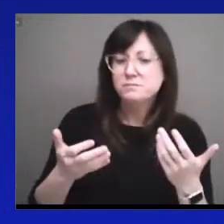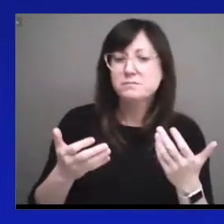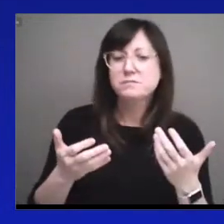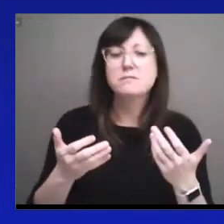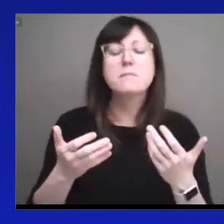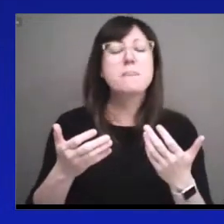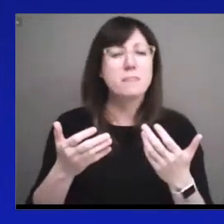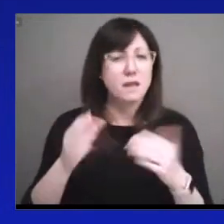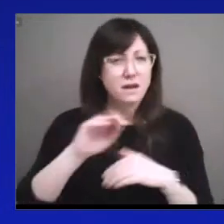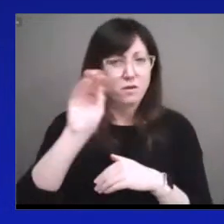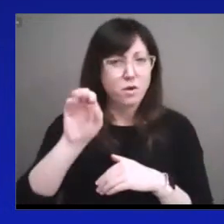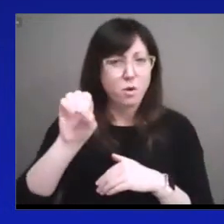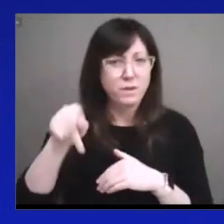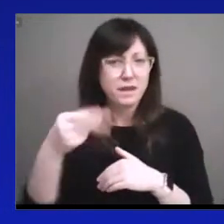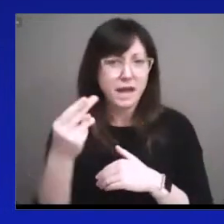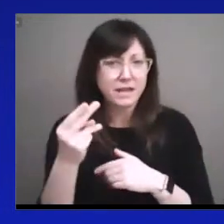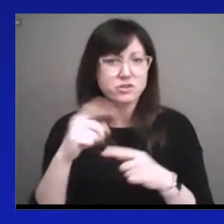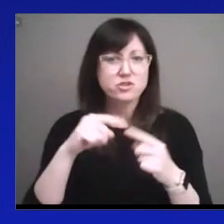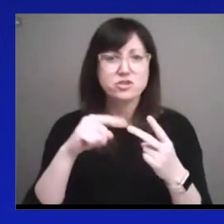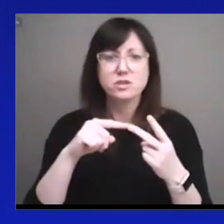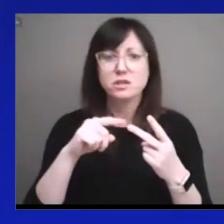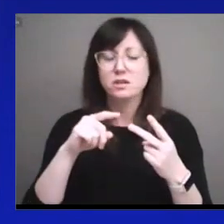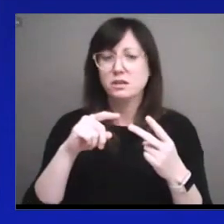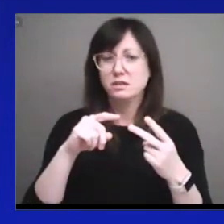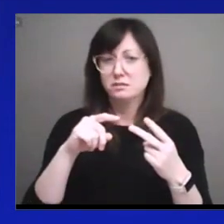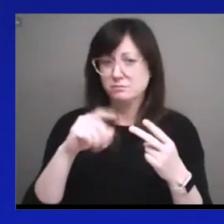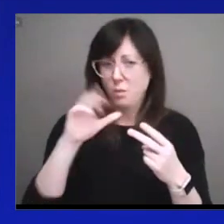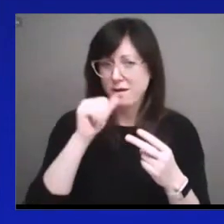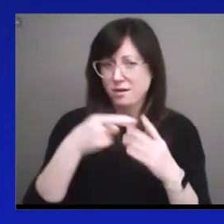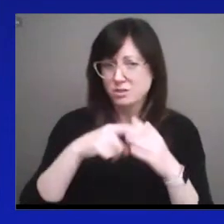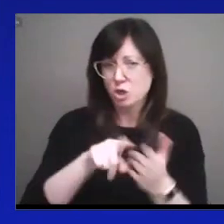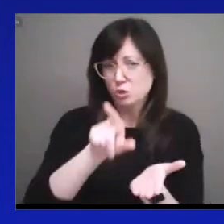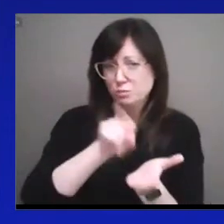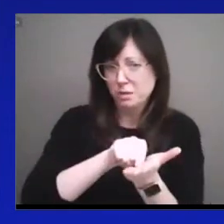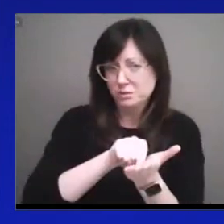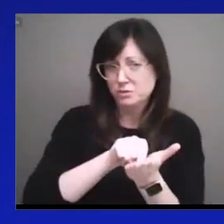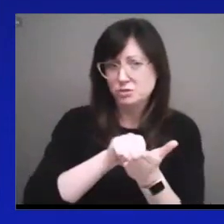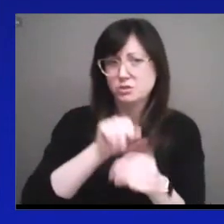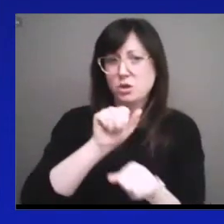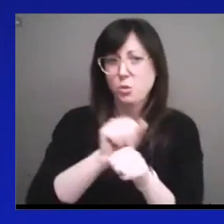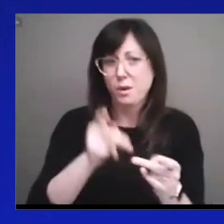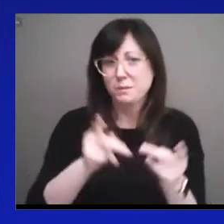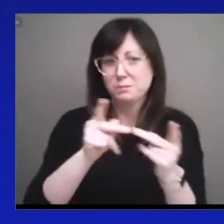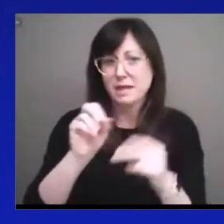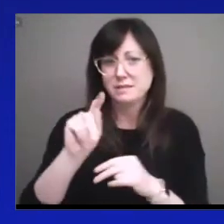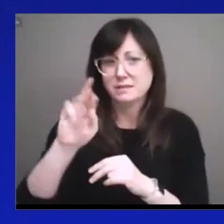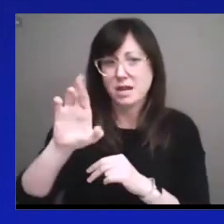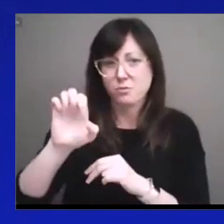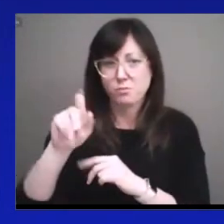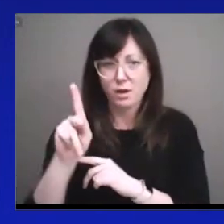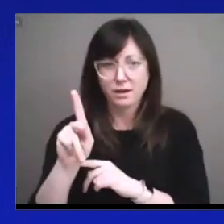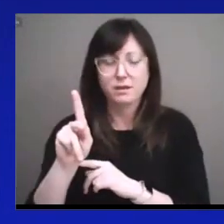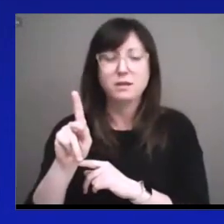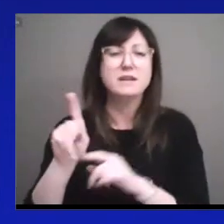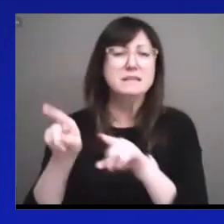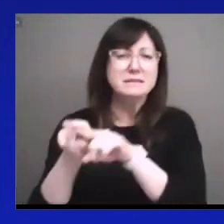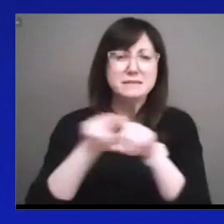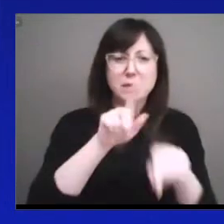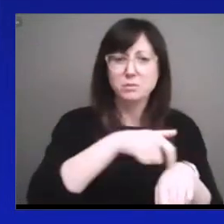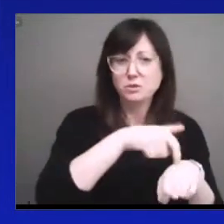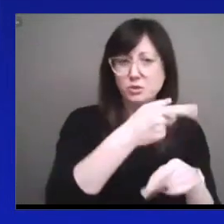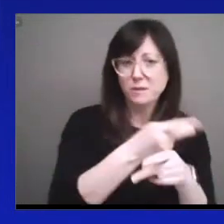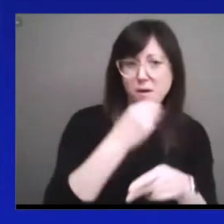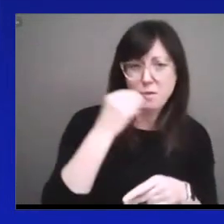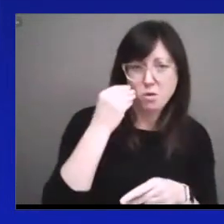Public Health or the city not start to publish the list of workplace outbreaks, much as you do with long-term care and retirement homes? Is that